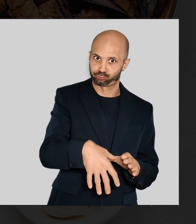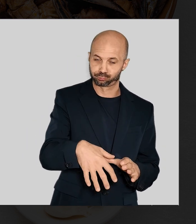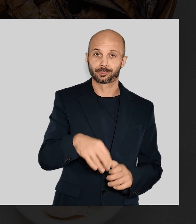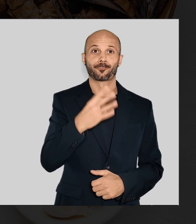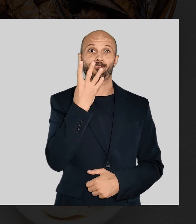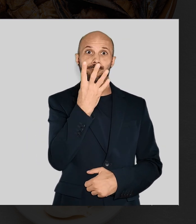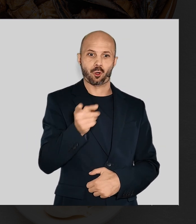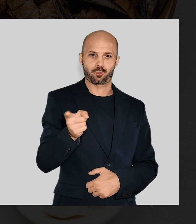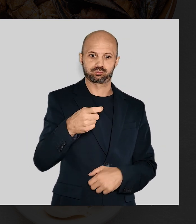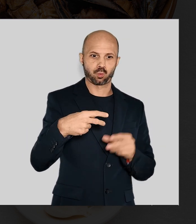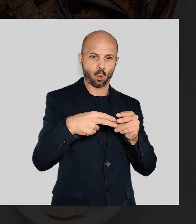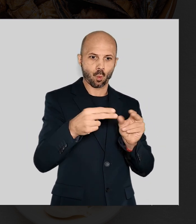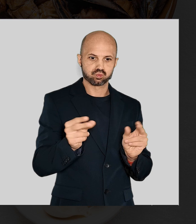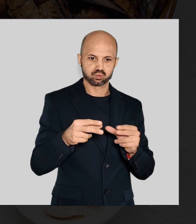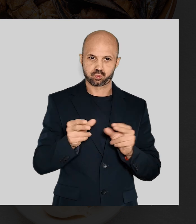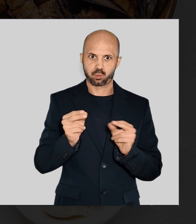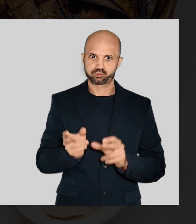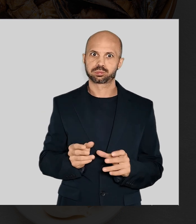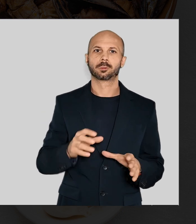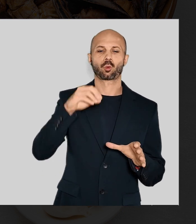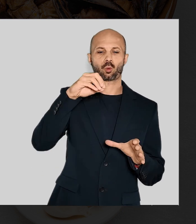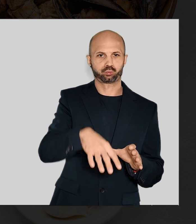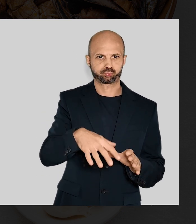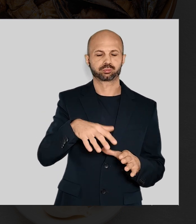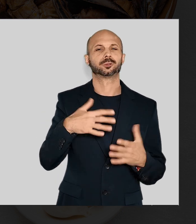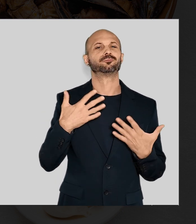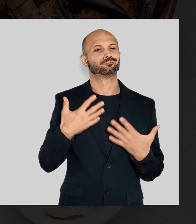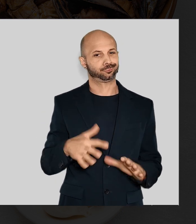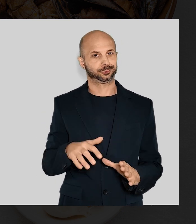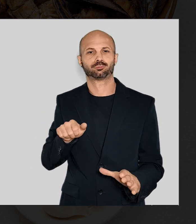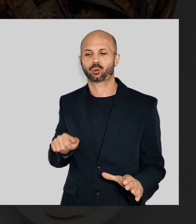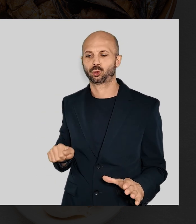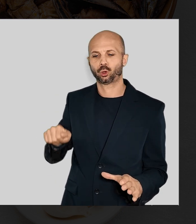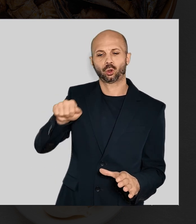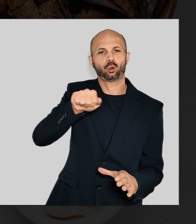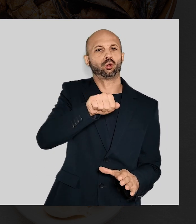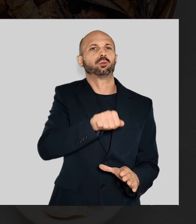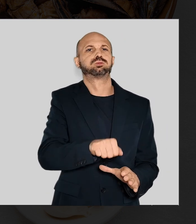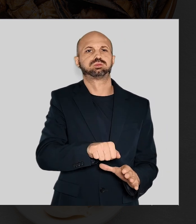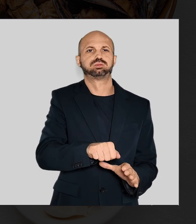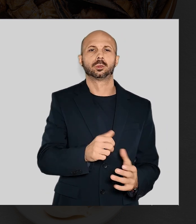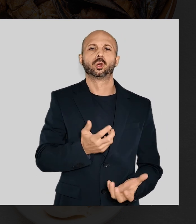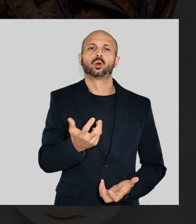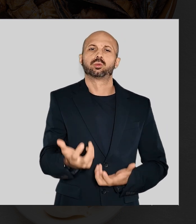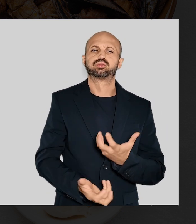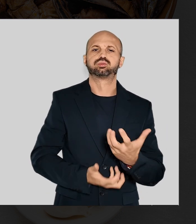Now add the bony fish and smooth hounds and finish with mussels and the mantis shrimps.